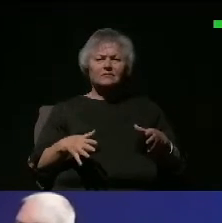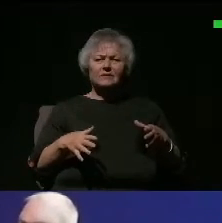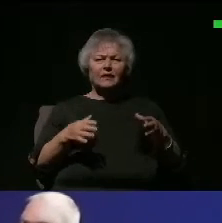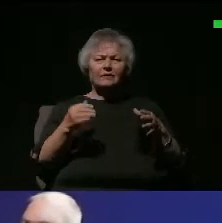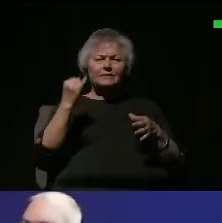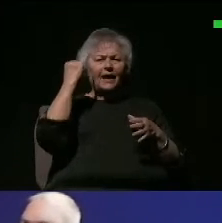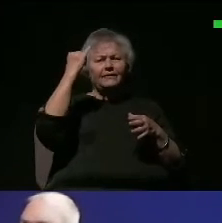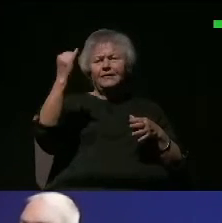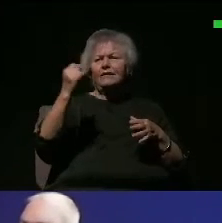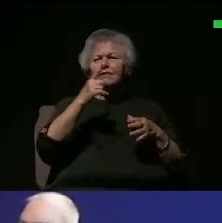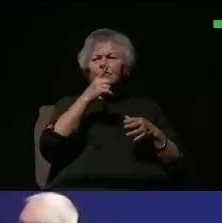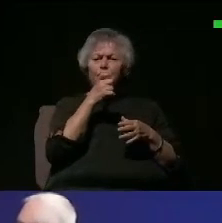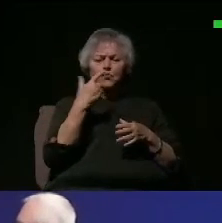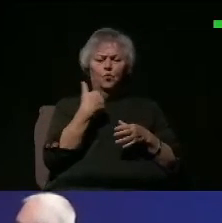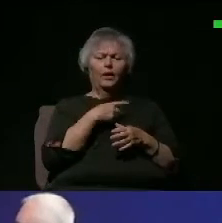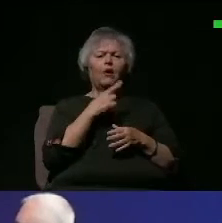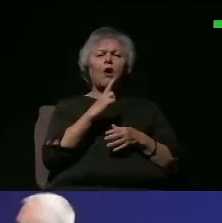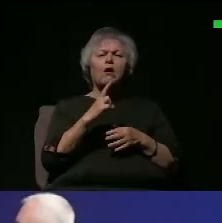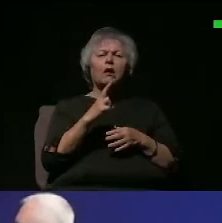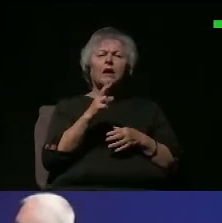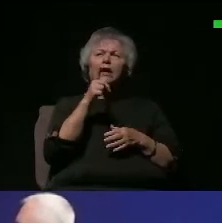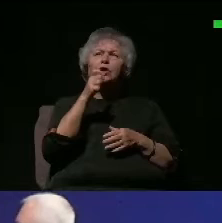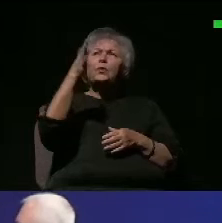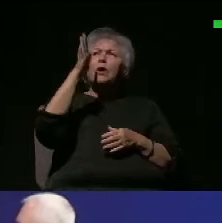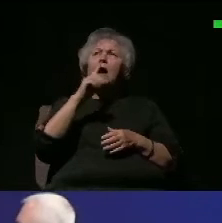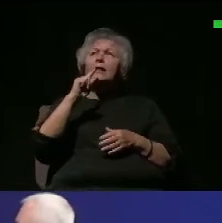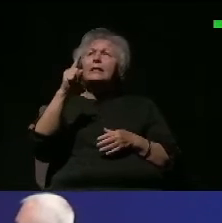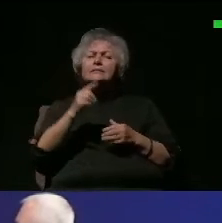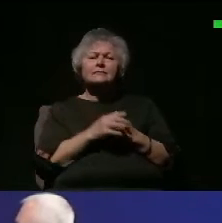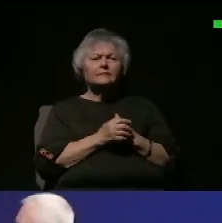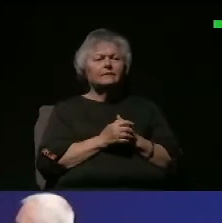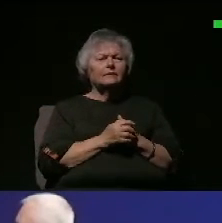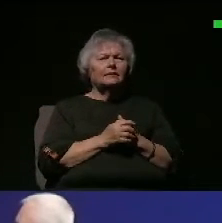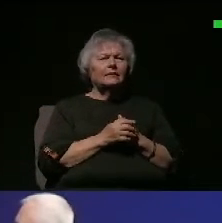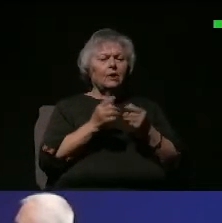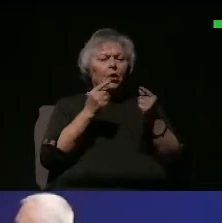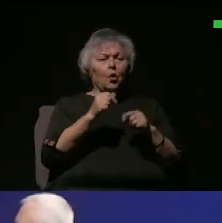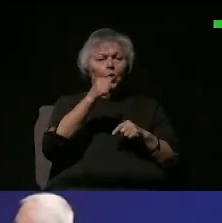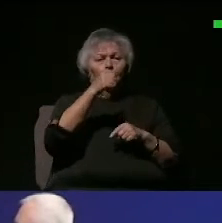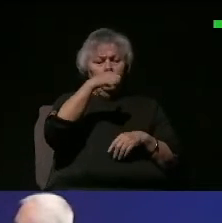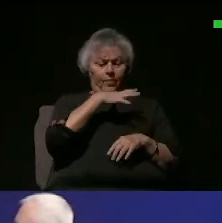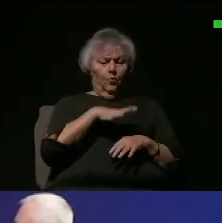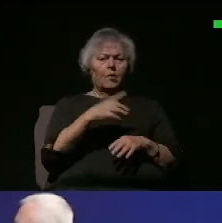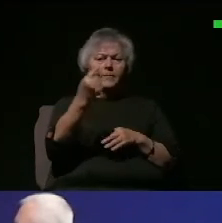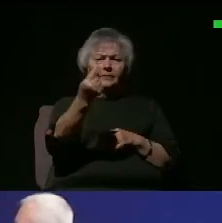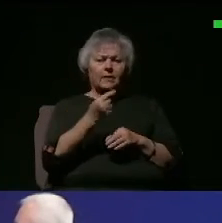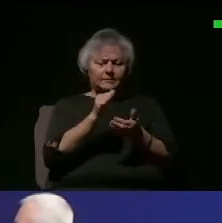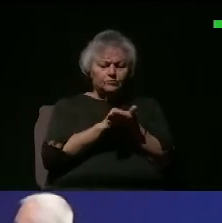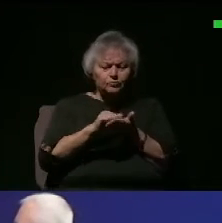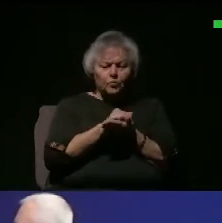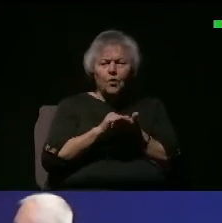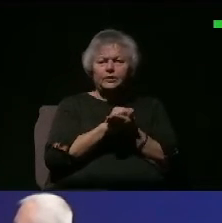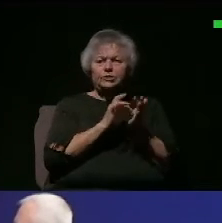who God is. You know, when the woman comes and washes Jesus' feet with her tears, and Jesus